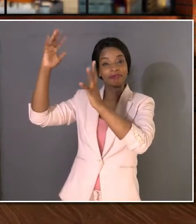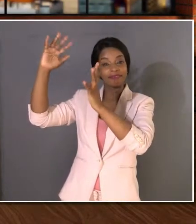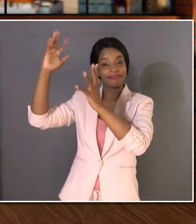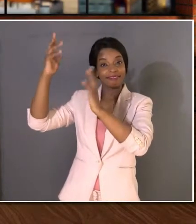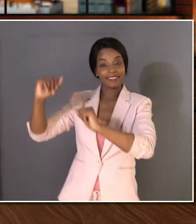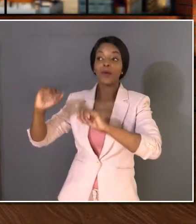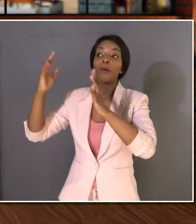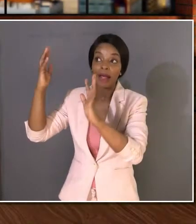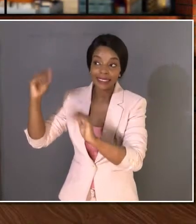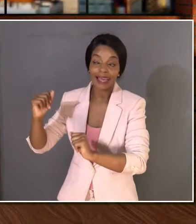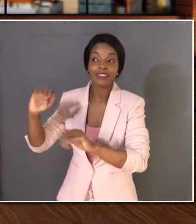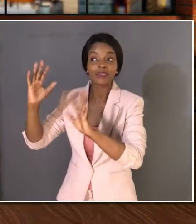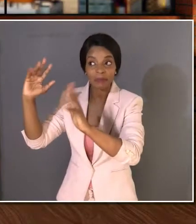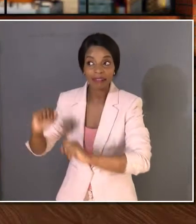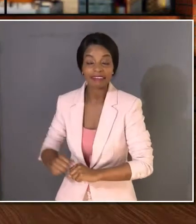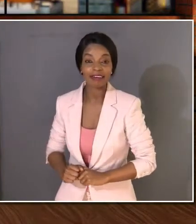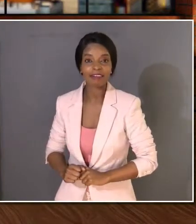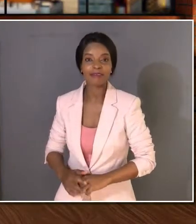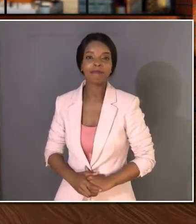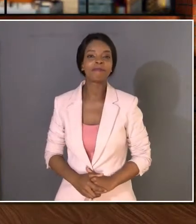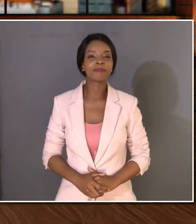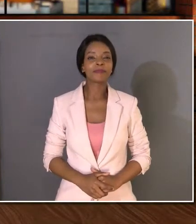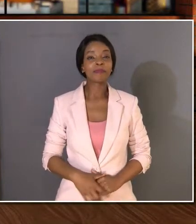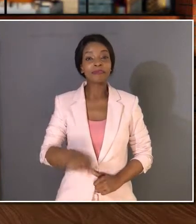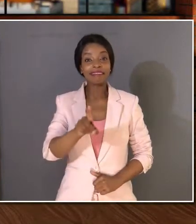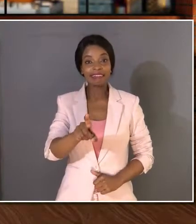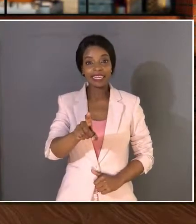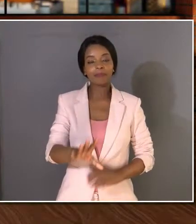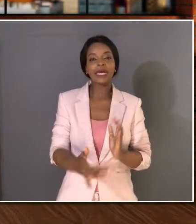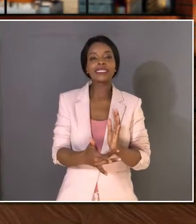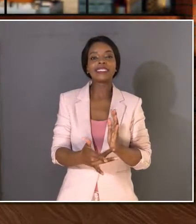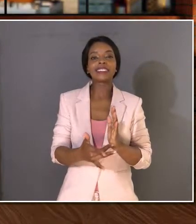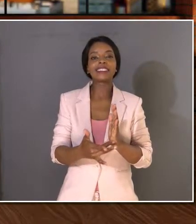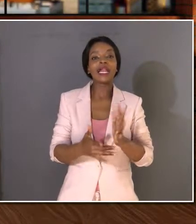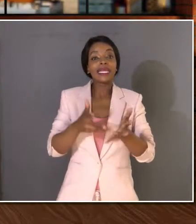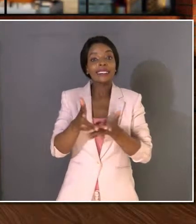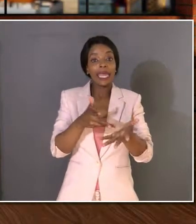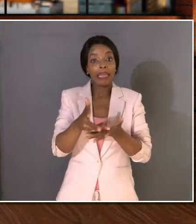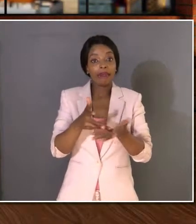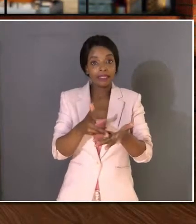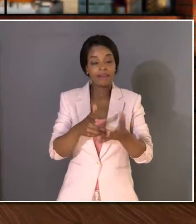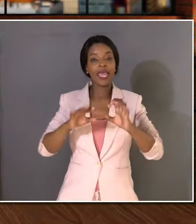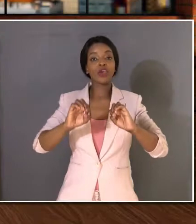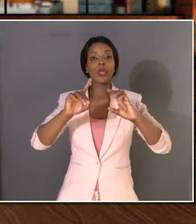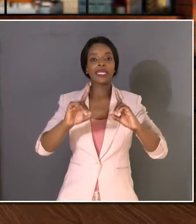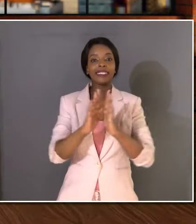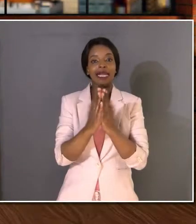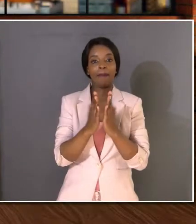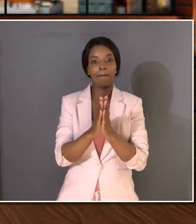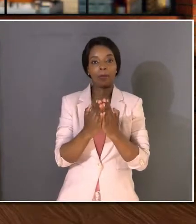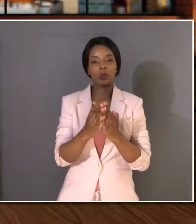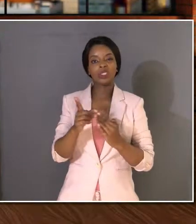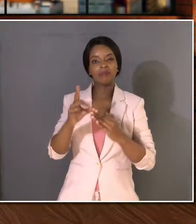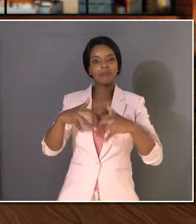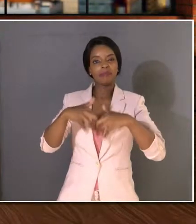Okay. Well done, well done. This is digital interactive educational books that address barriers to education by developing